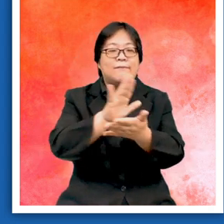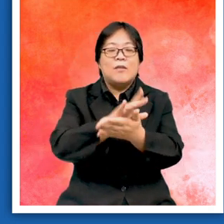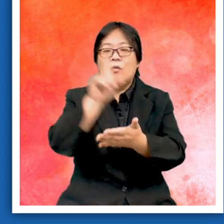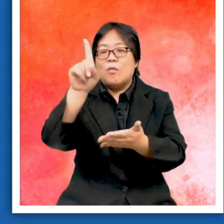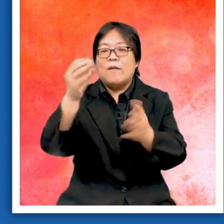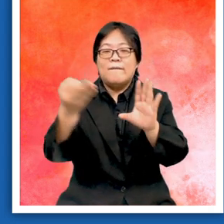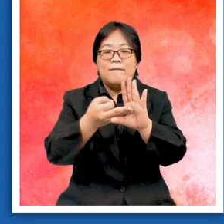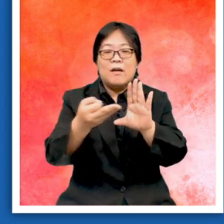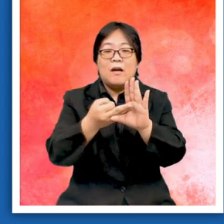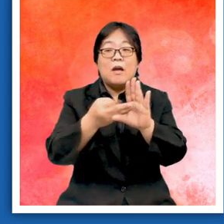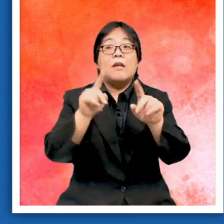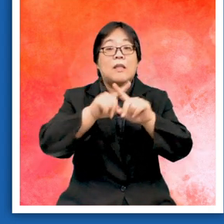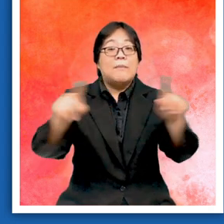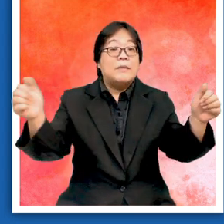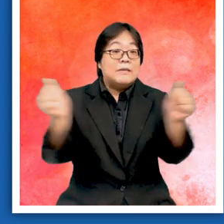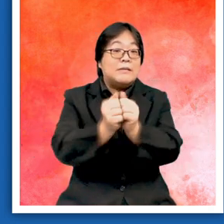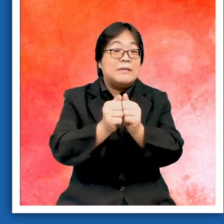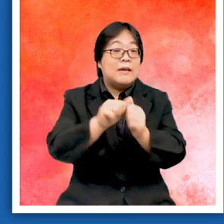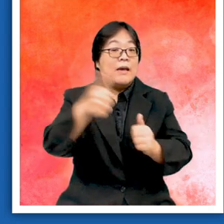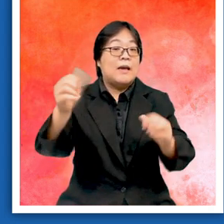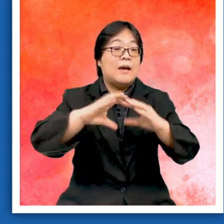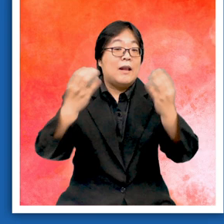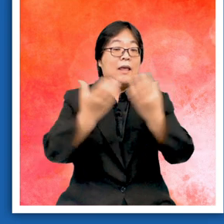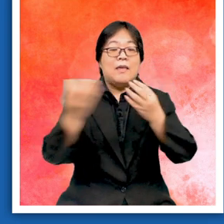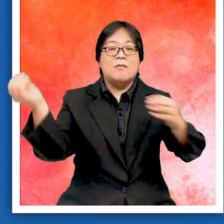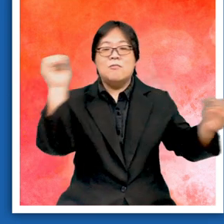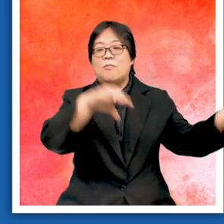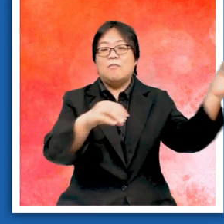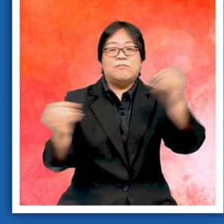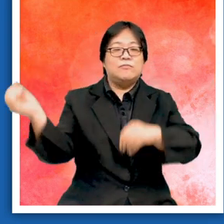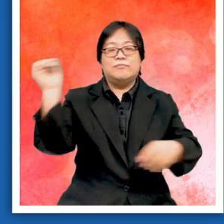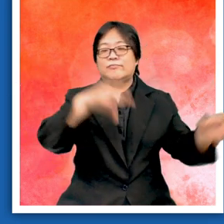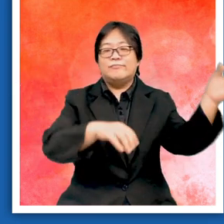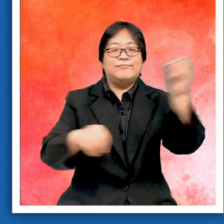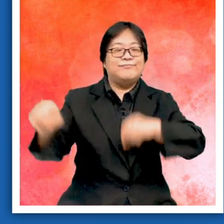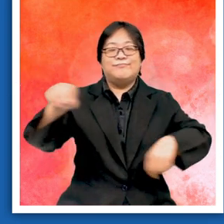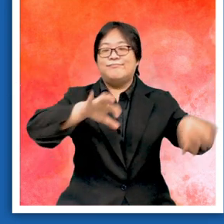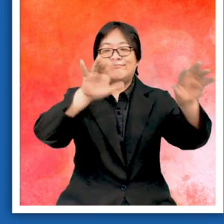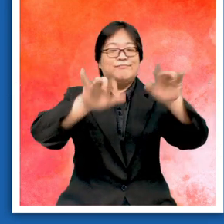together with all your classmates. So,